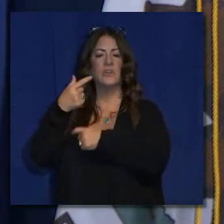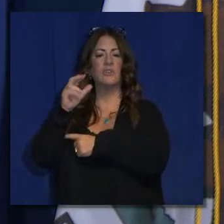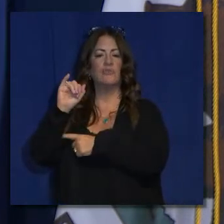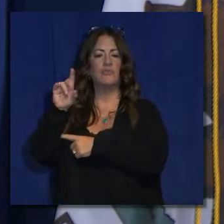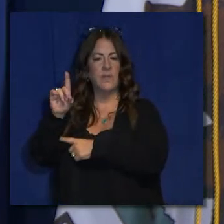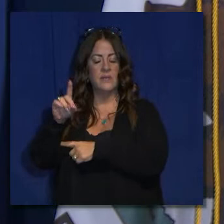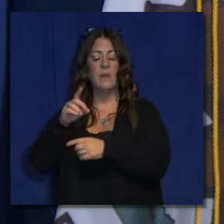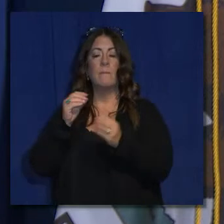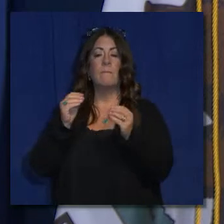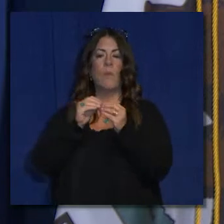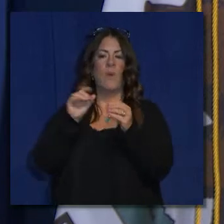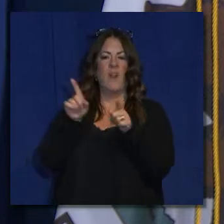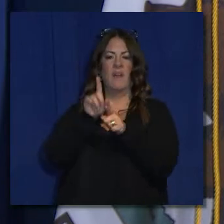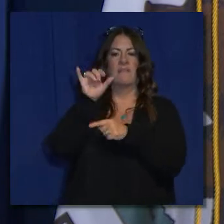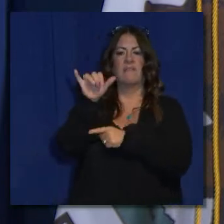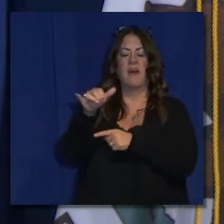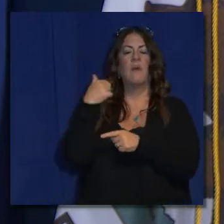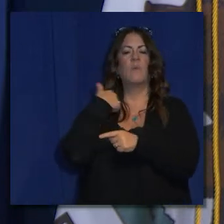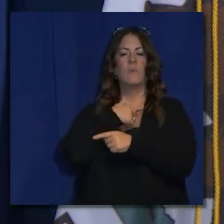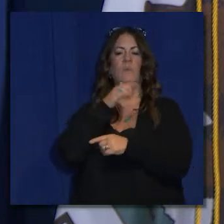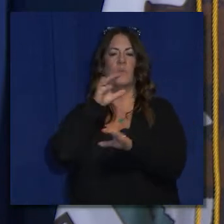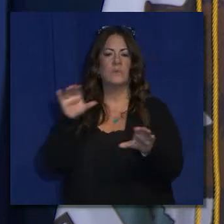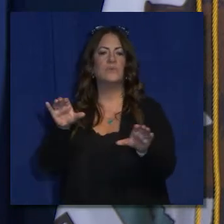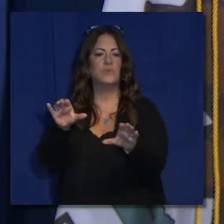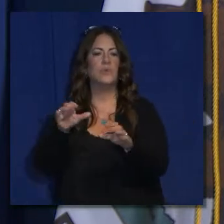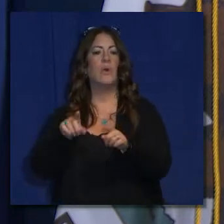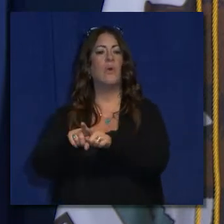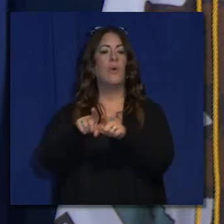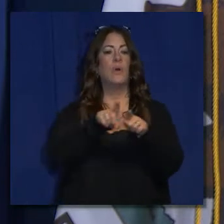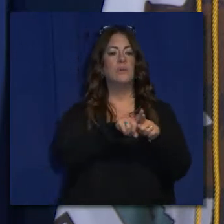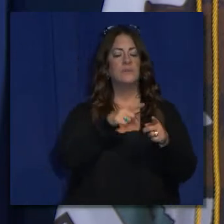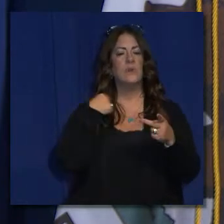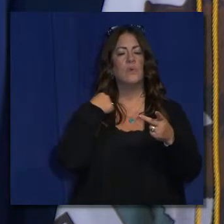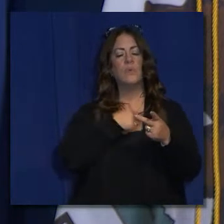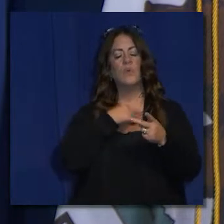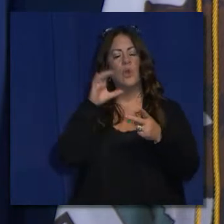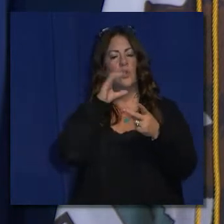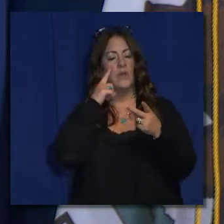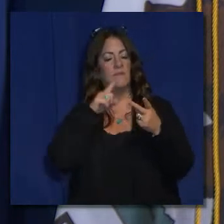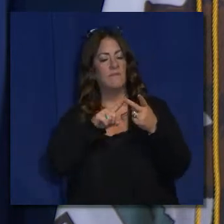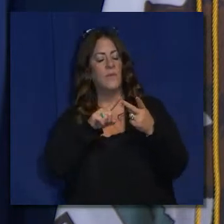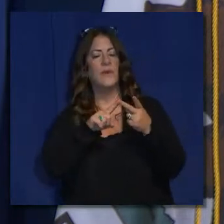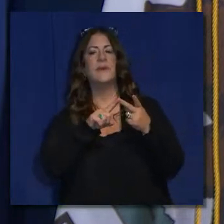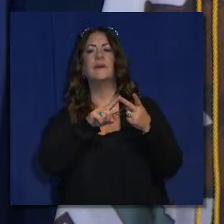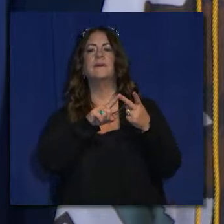done. That's one component. We're also looking to